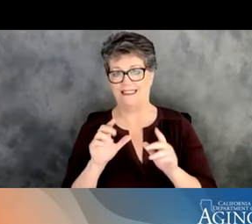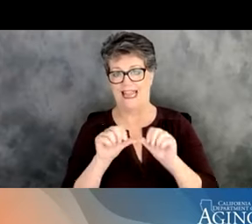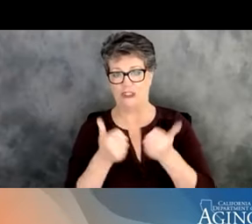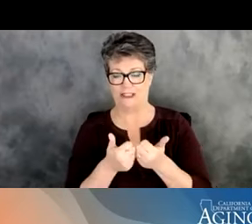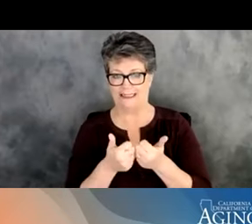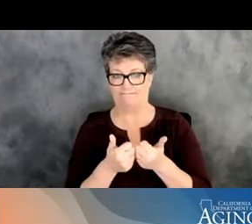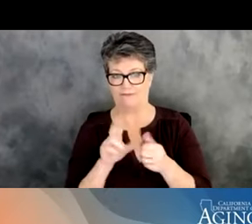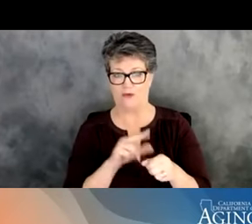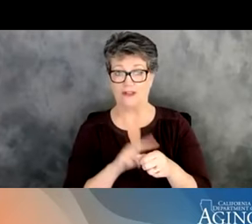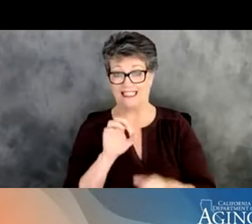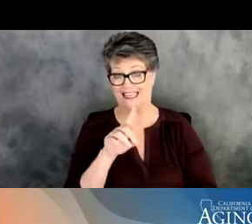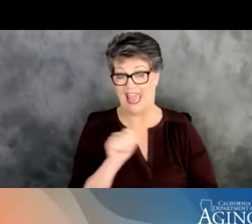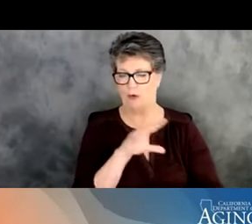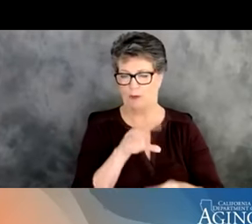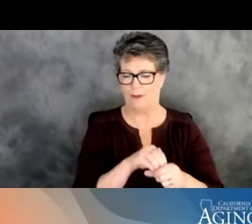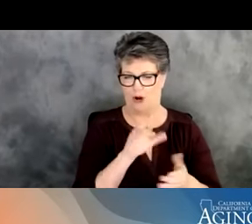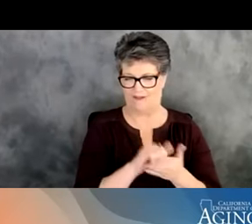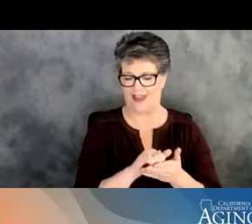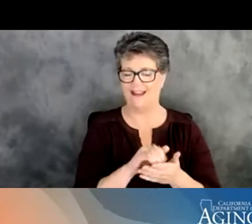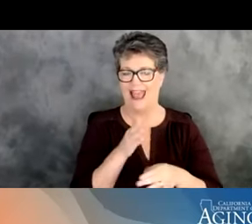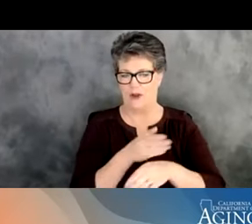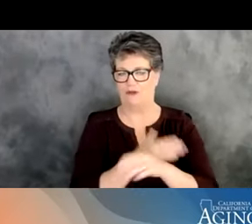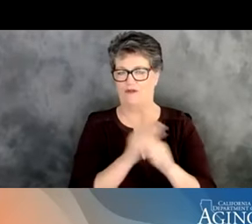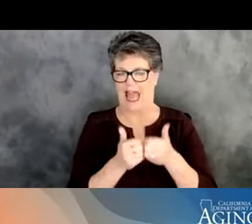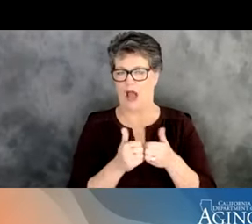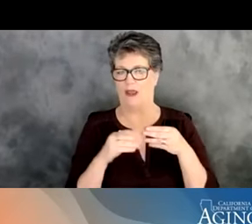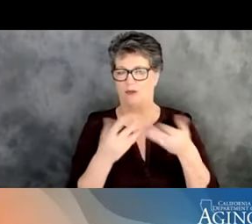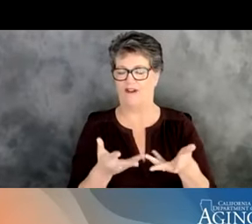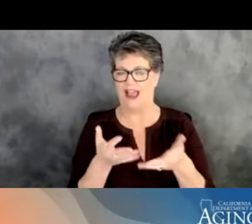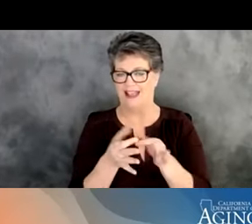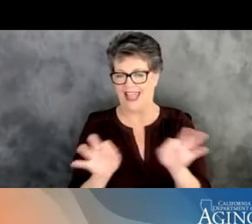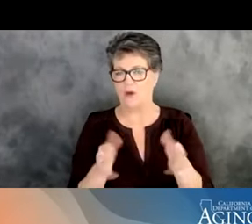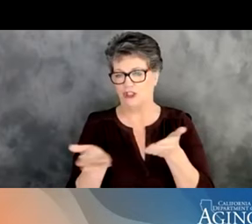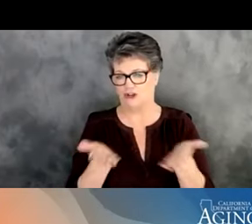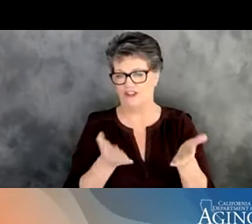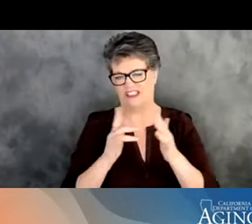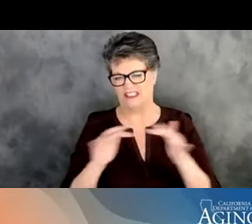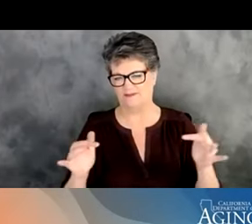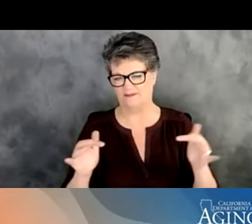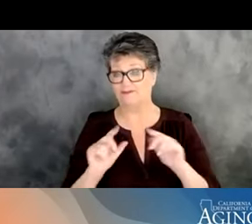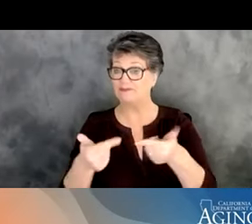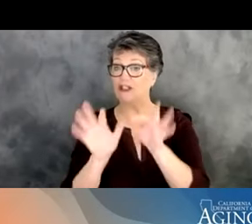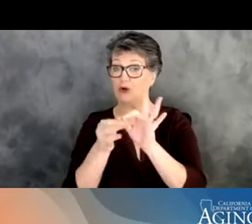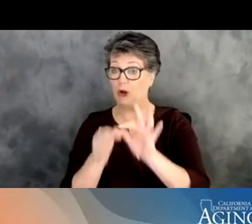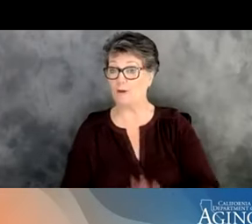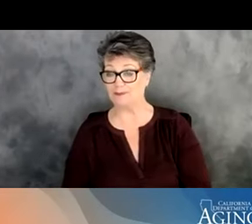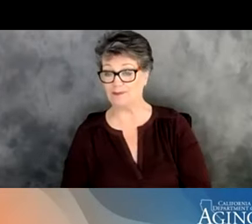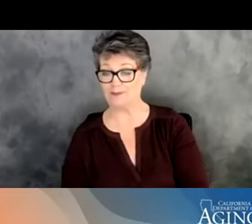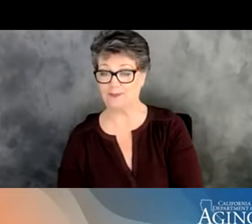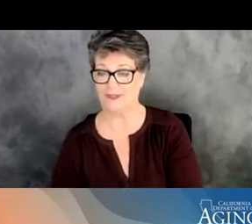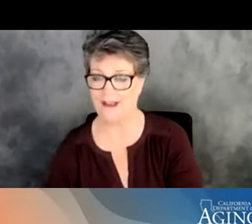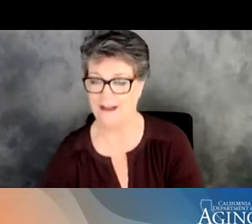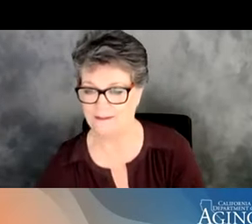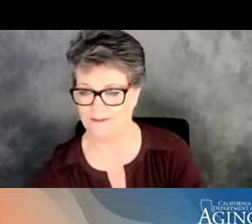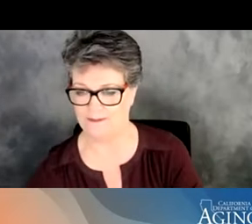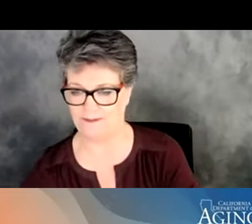course, CDA will be a part of that in improving how we provide our language, our services in various languages. We completed our Equity